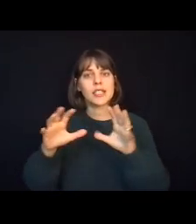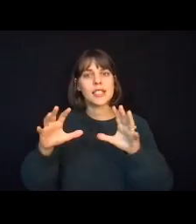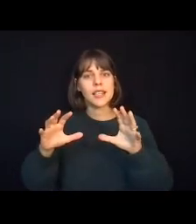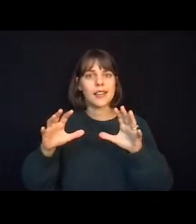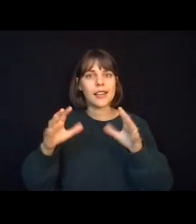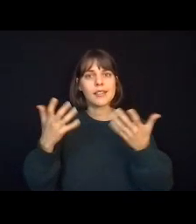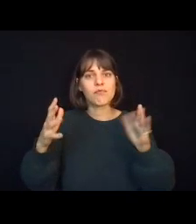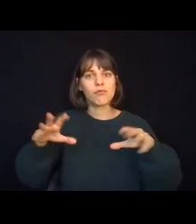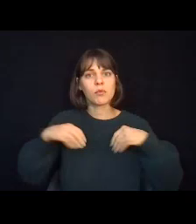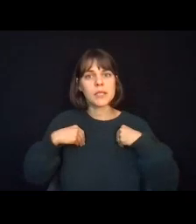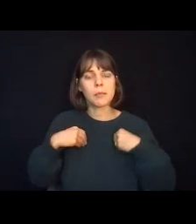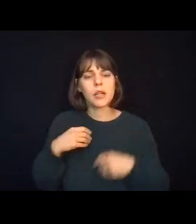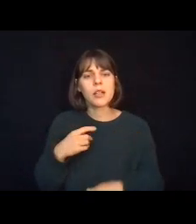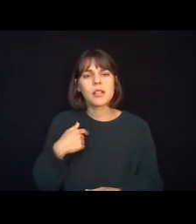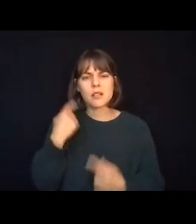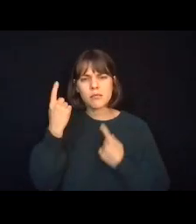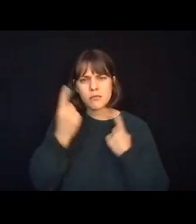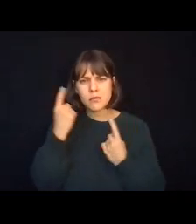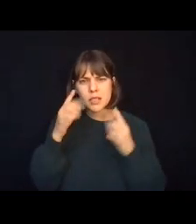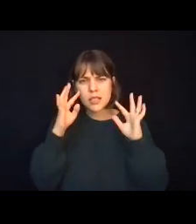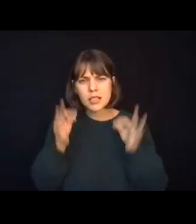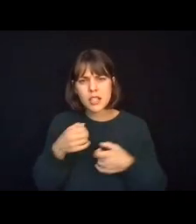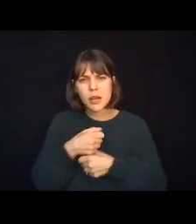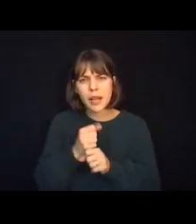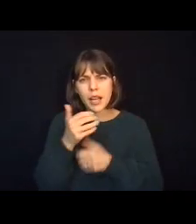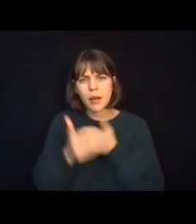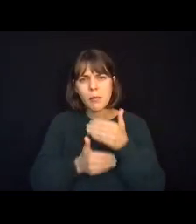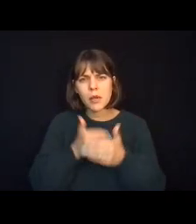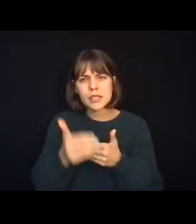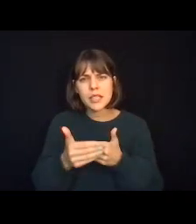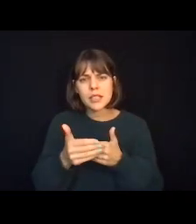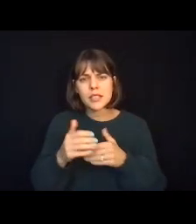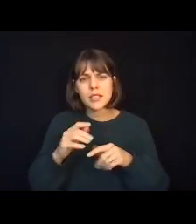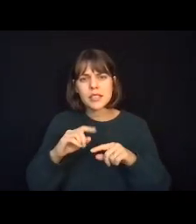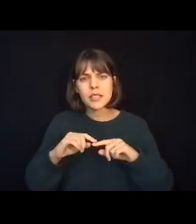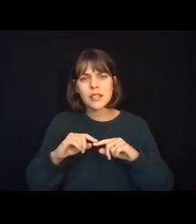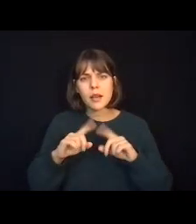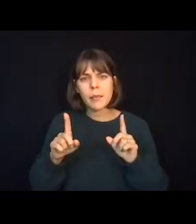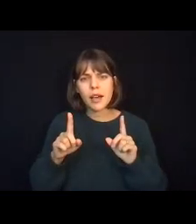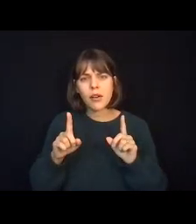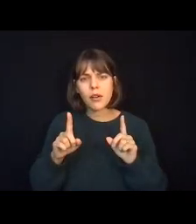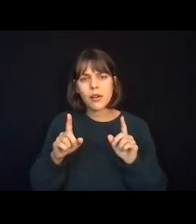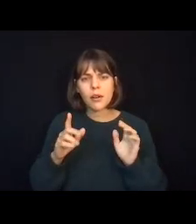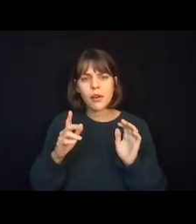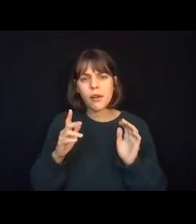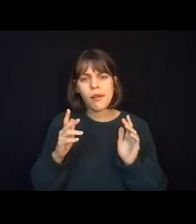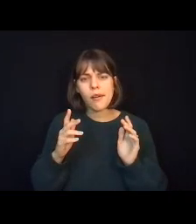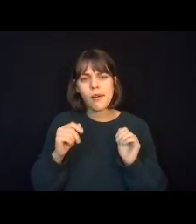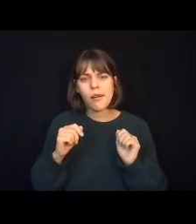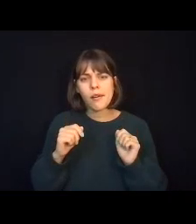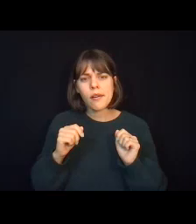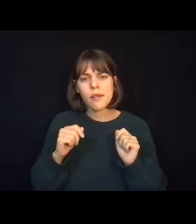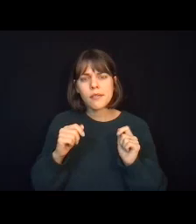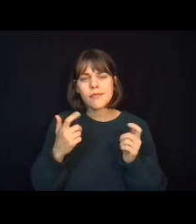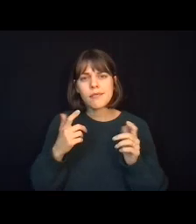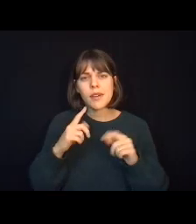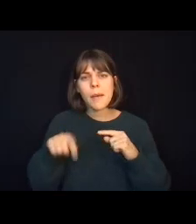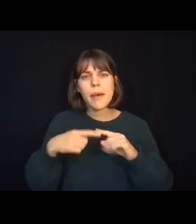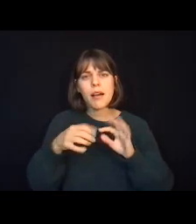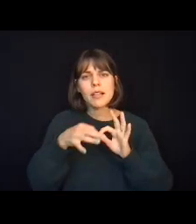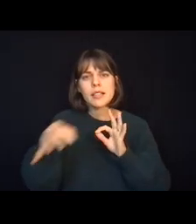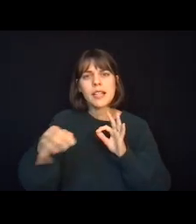curious if there's a decision-making process around whether to extend contracts on option